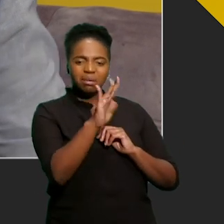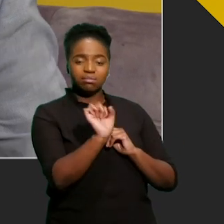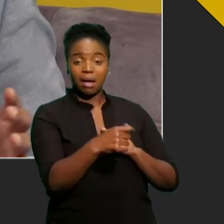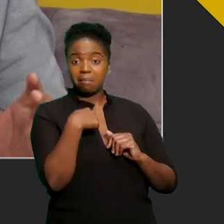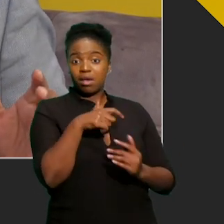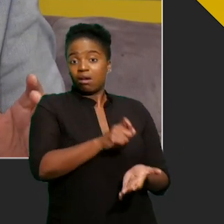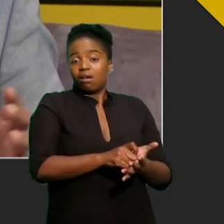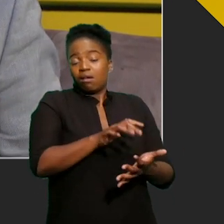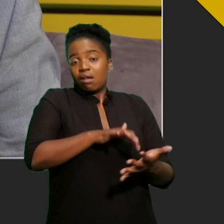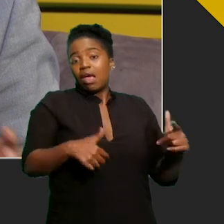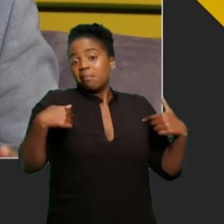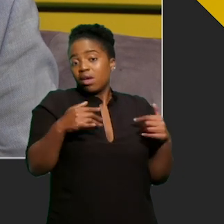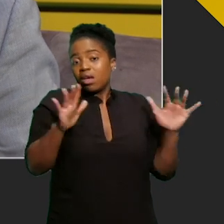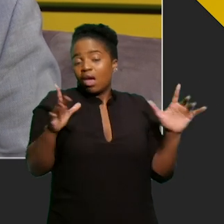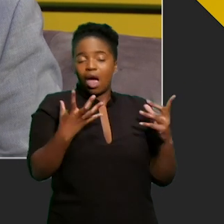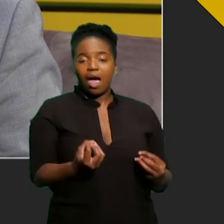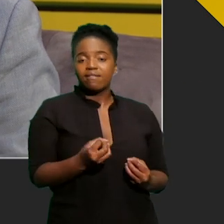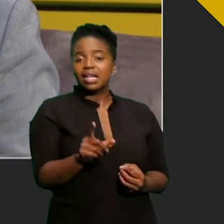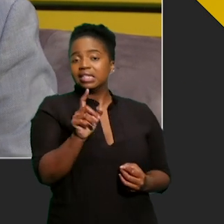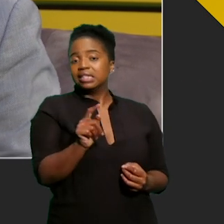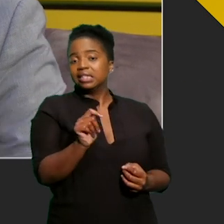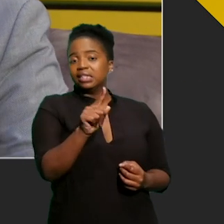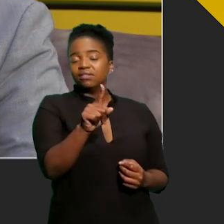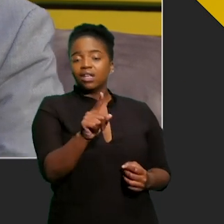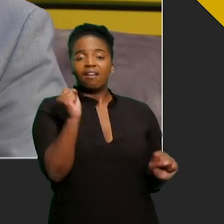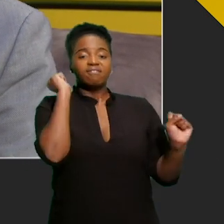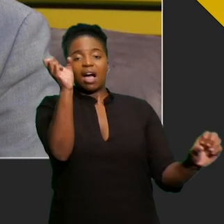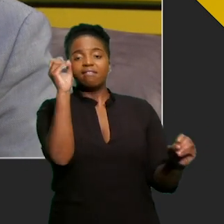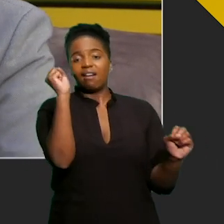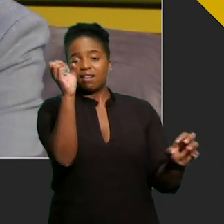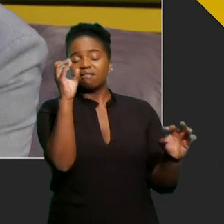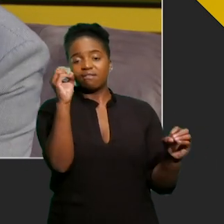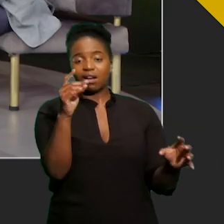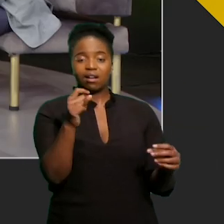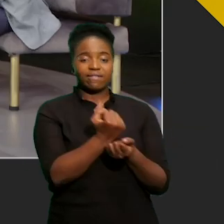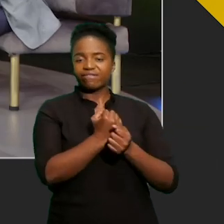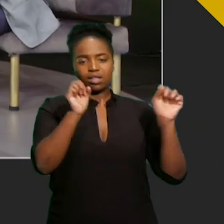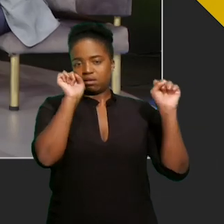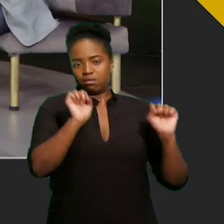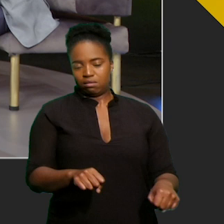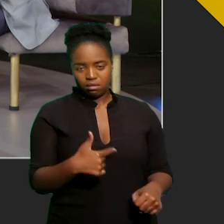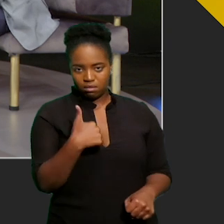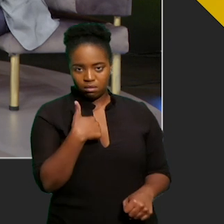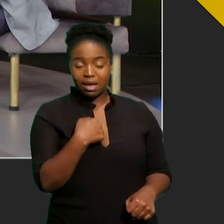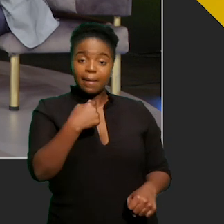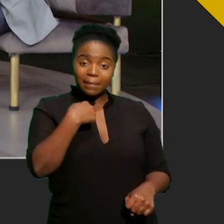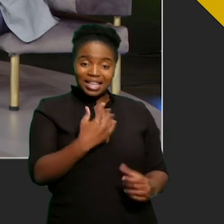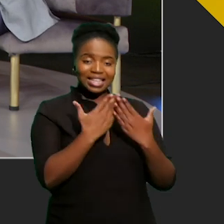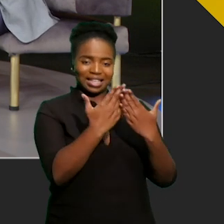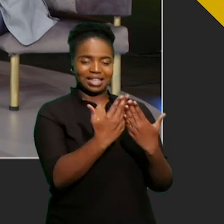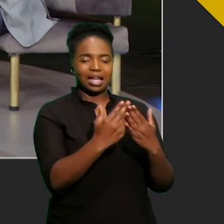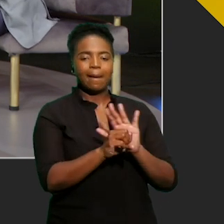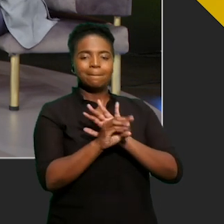not a journalist. I just happen to have a platform in a media, so I can talk freely about this journalist. And also, I'm a scholar of